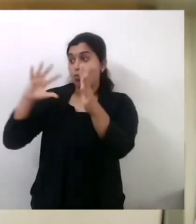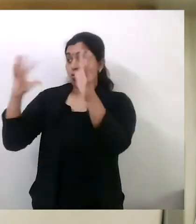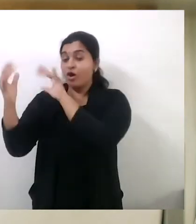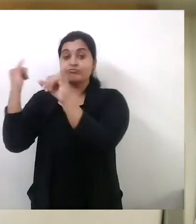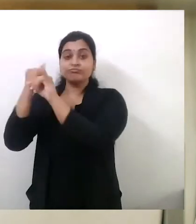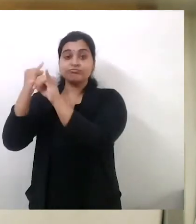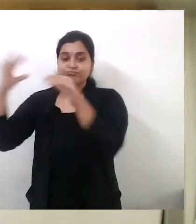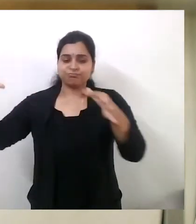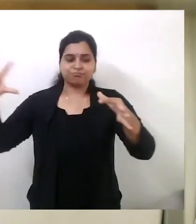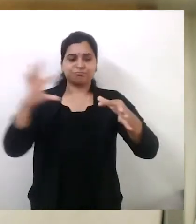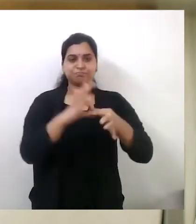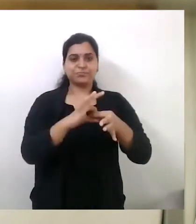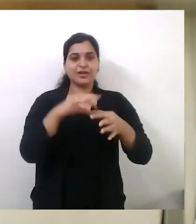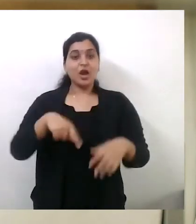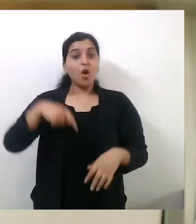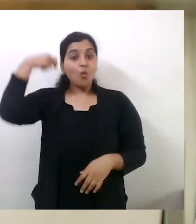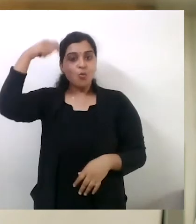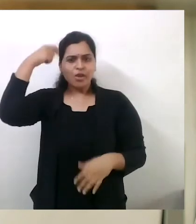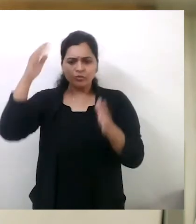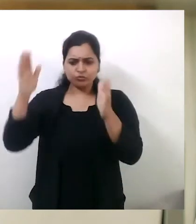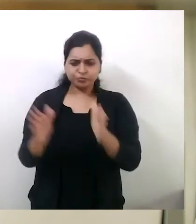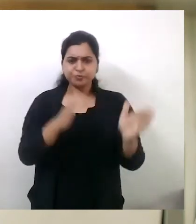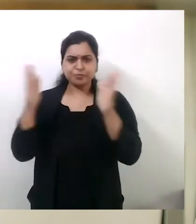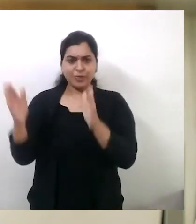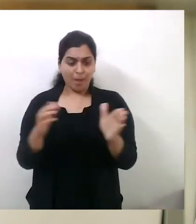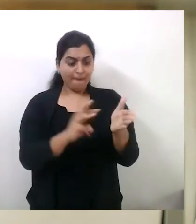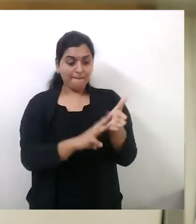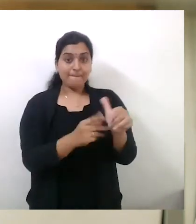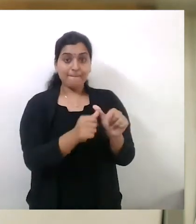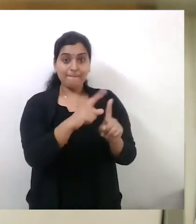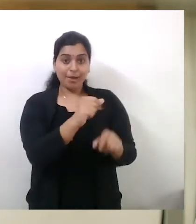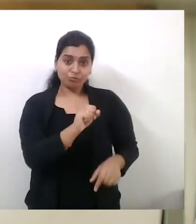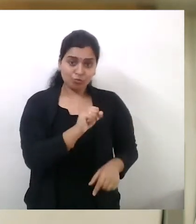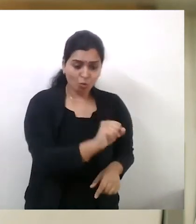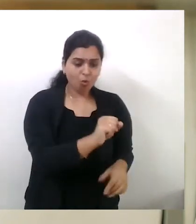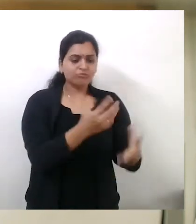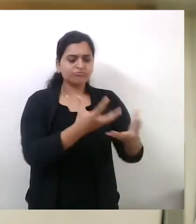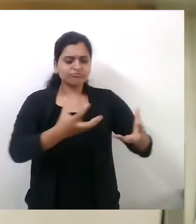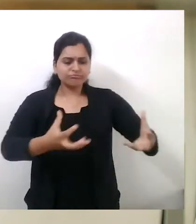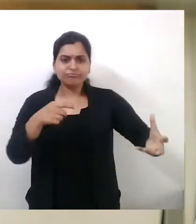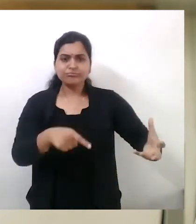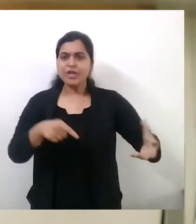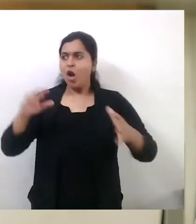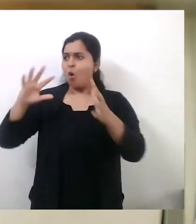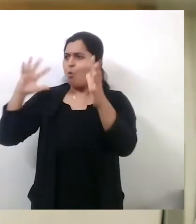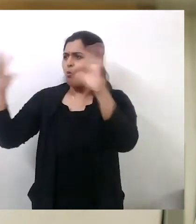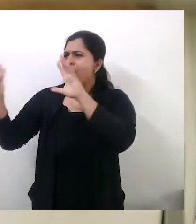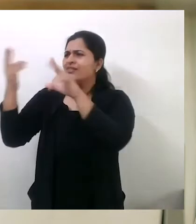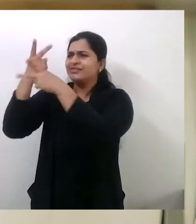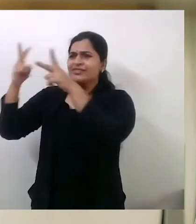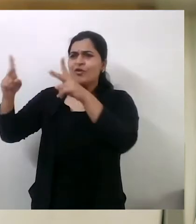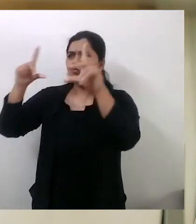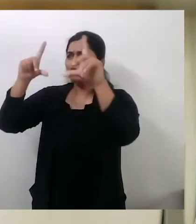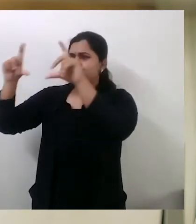abroad. Each episode in this series juxtaposes an artwork from MAP with an object from a partner museum,